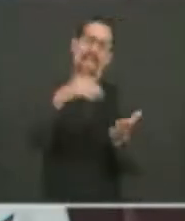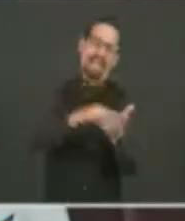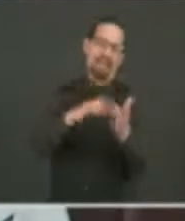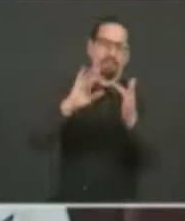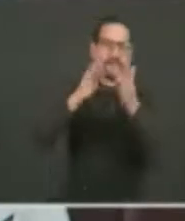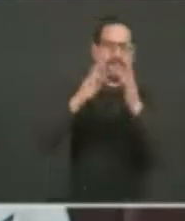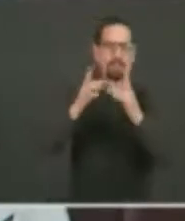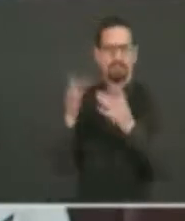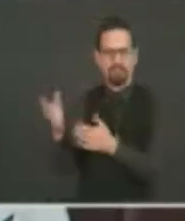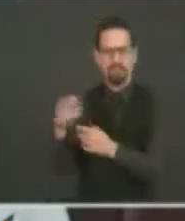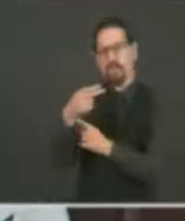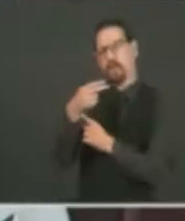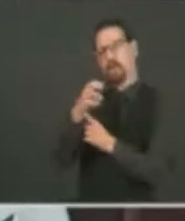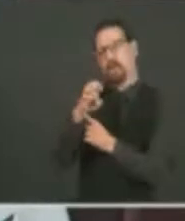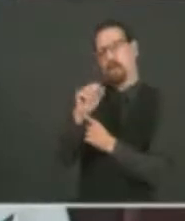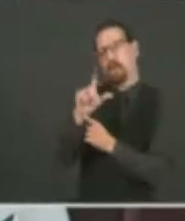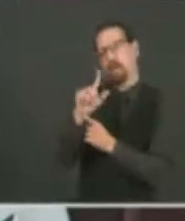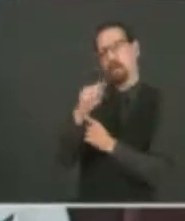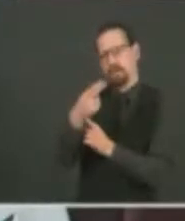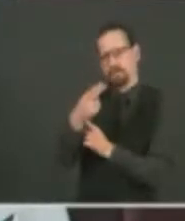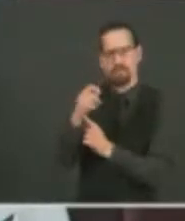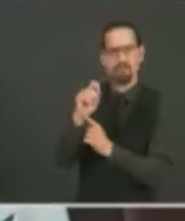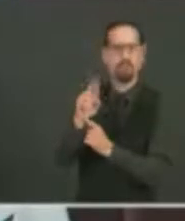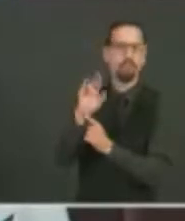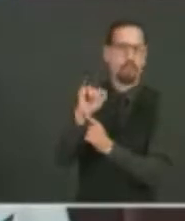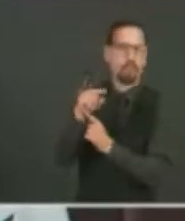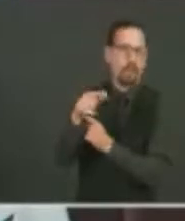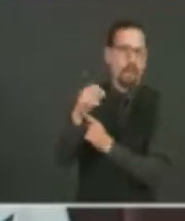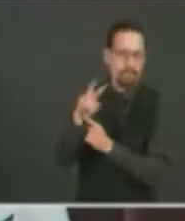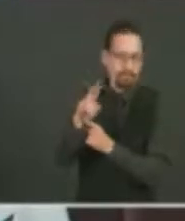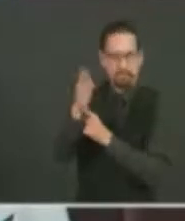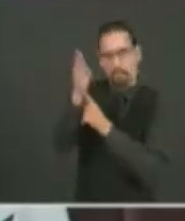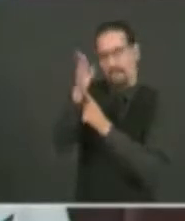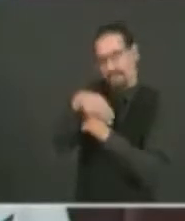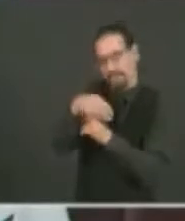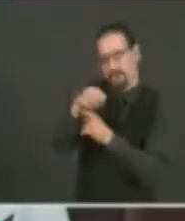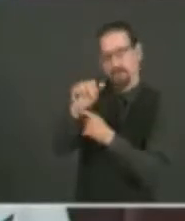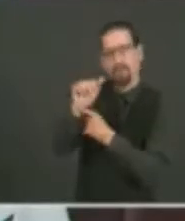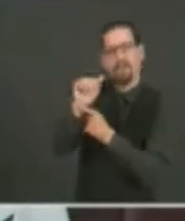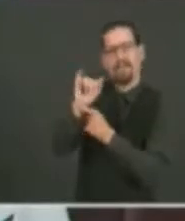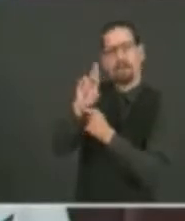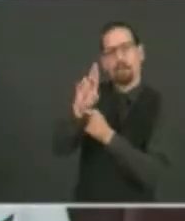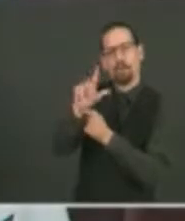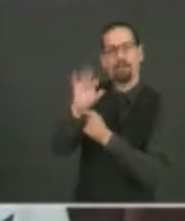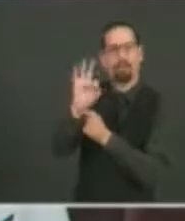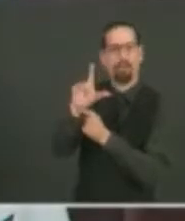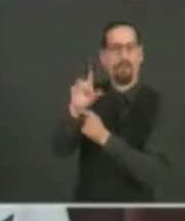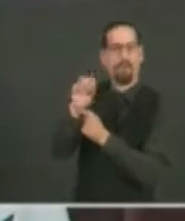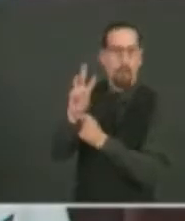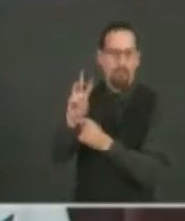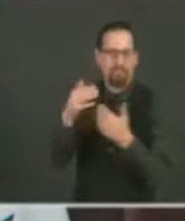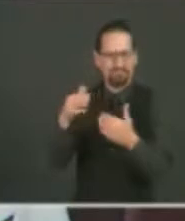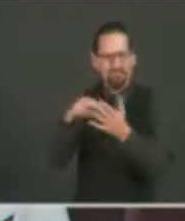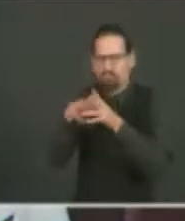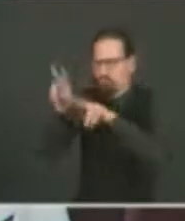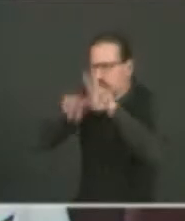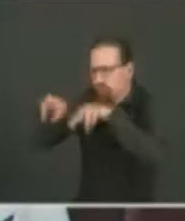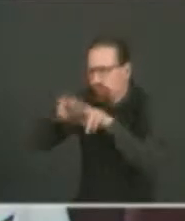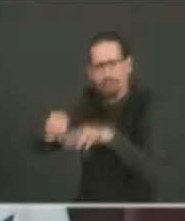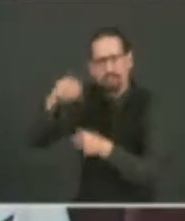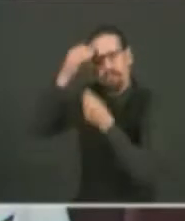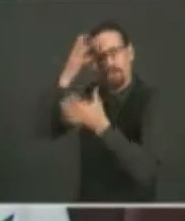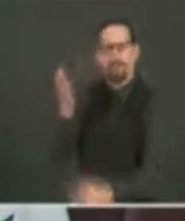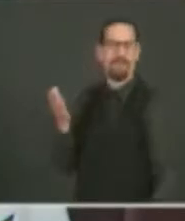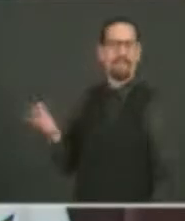helps you to feel a little confident. By the way, teachers deserve to know. I've heard from a lot of teachers who want to teach.